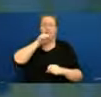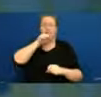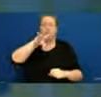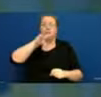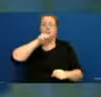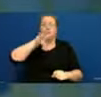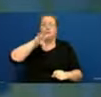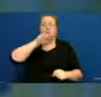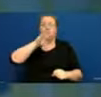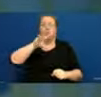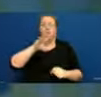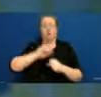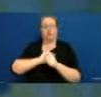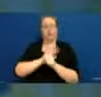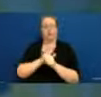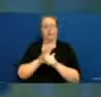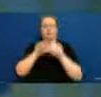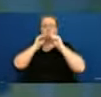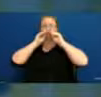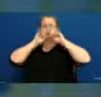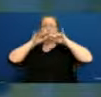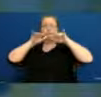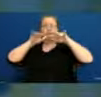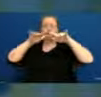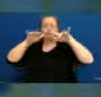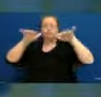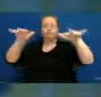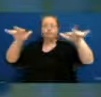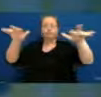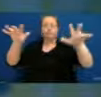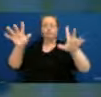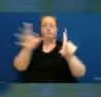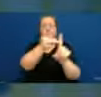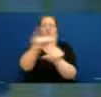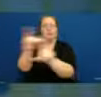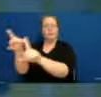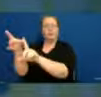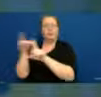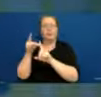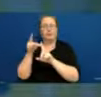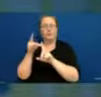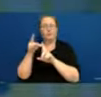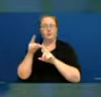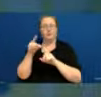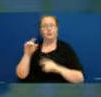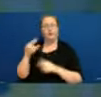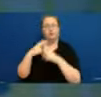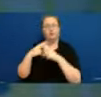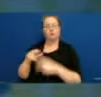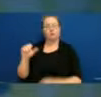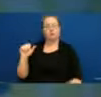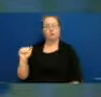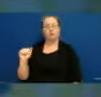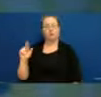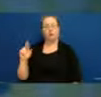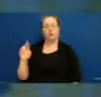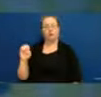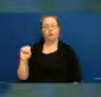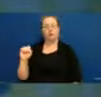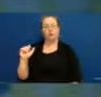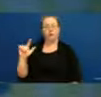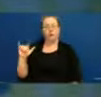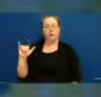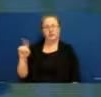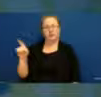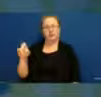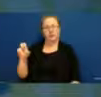rapidly spread this virus. We've heard about the challenges with aerosolization, and it's the environment that allows that type of spread